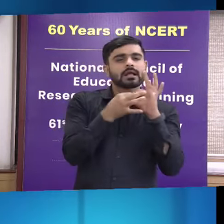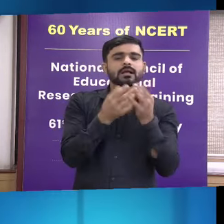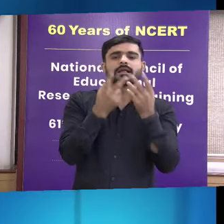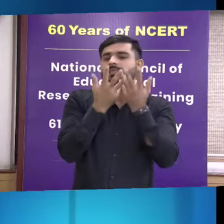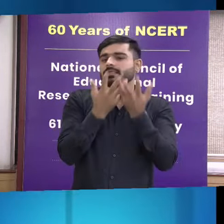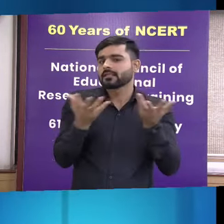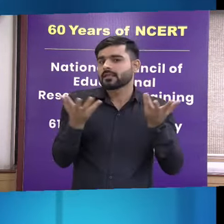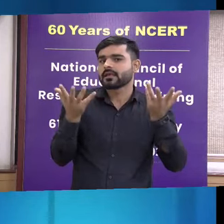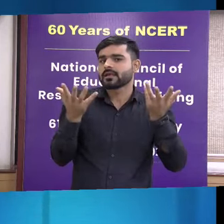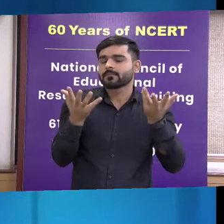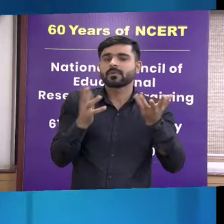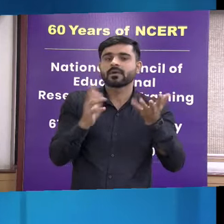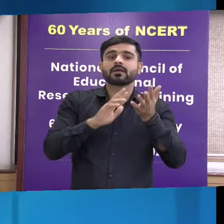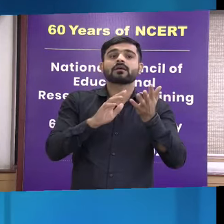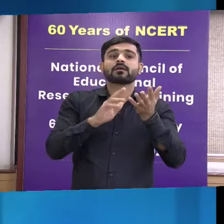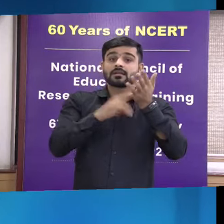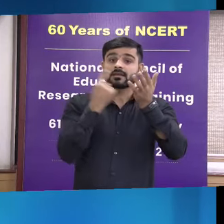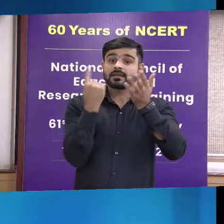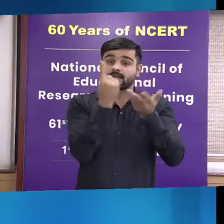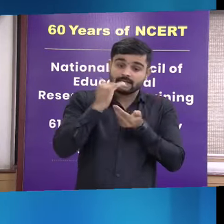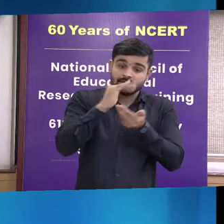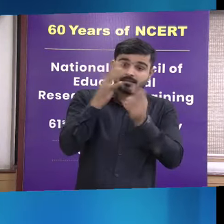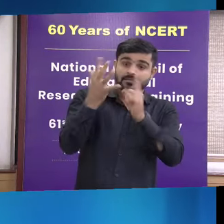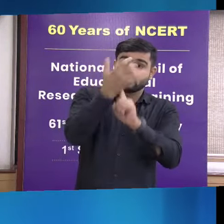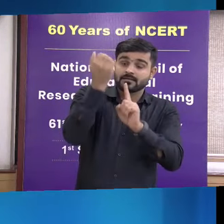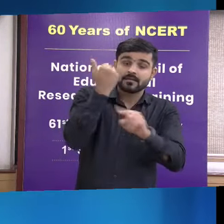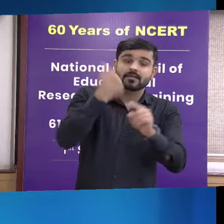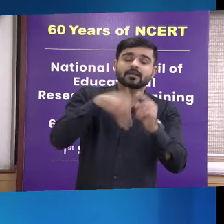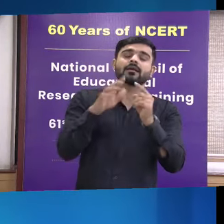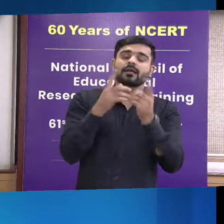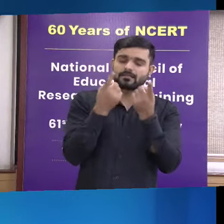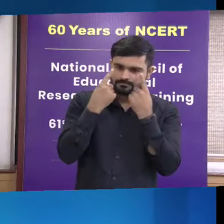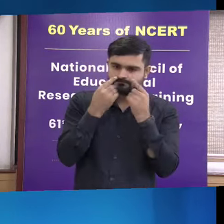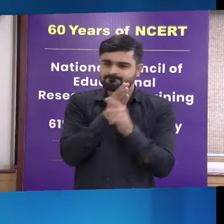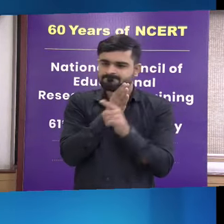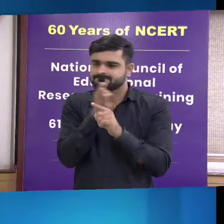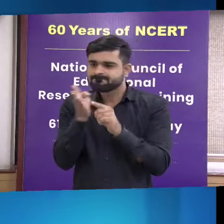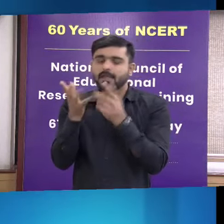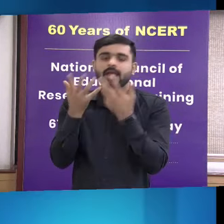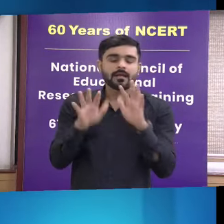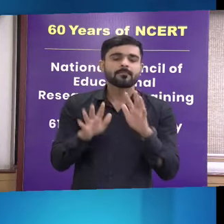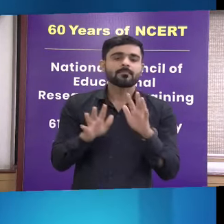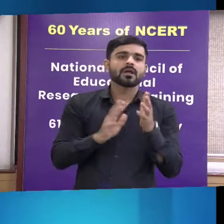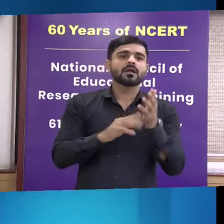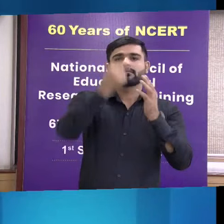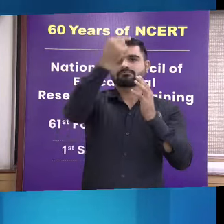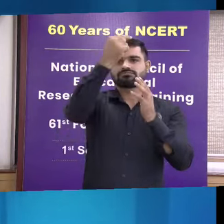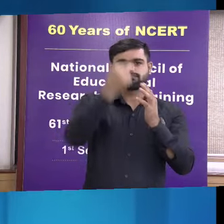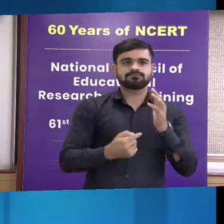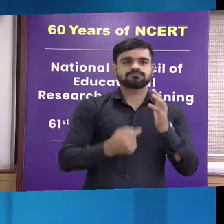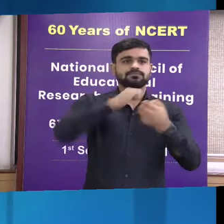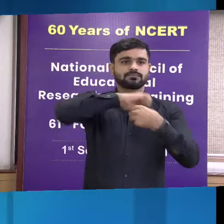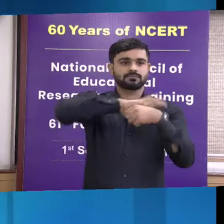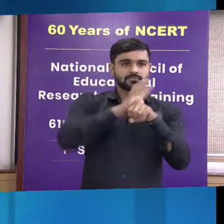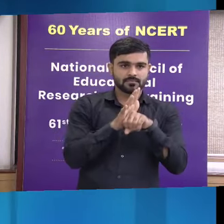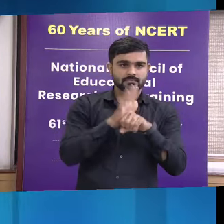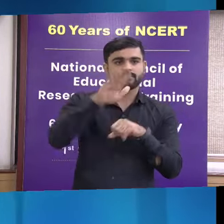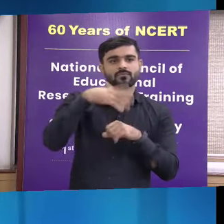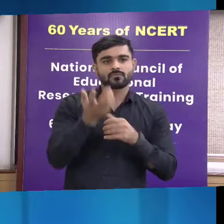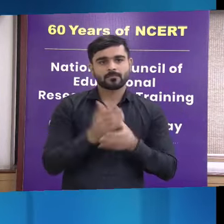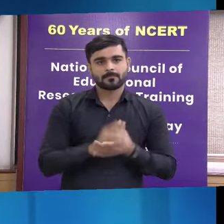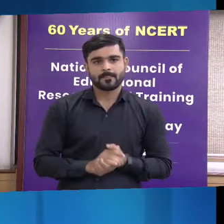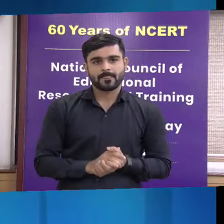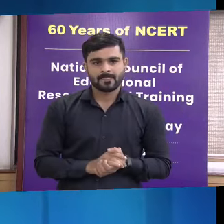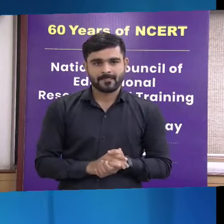be it the National Achievement Survey that is going to be conducted even in the midst of this pandemic, and